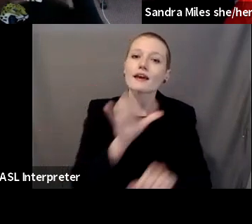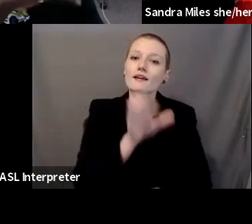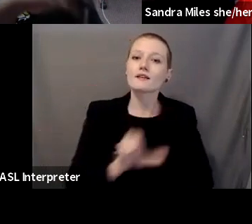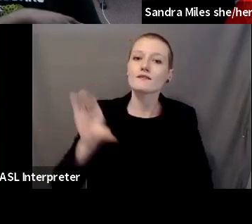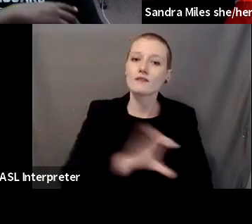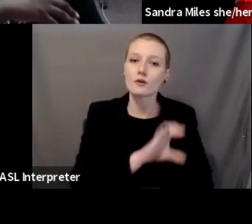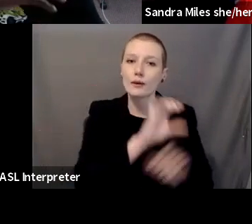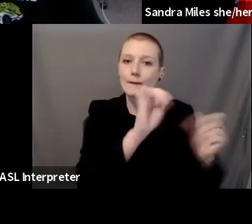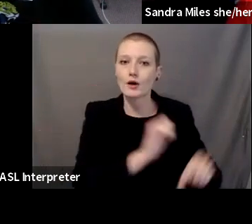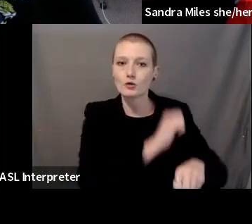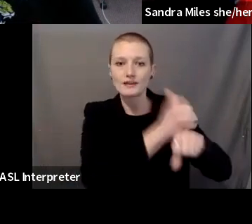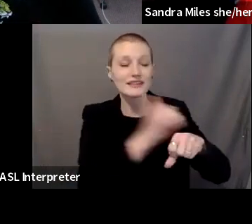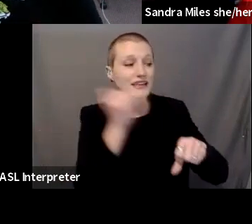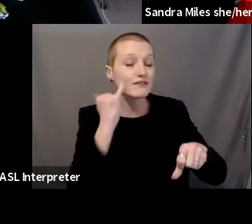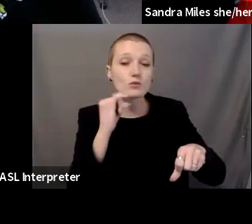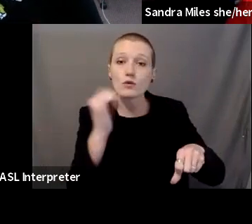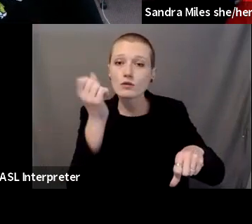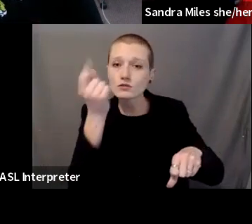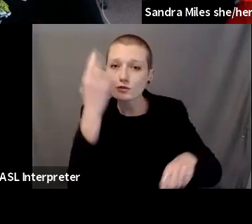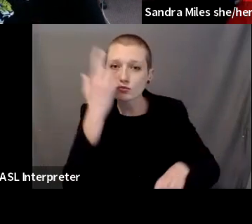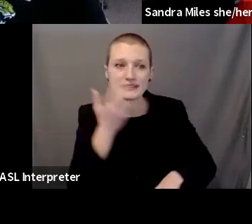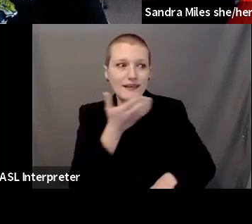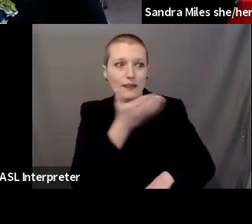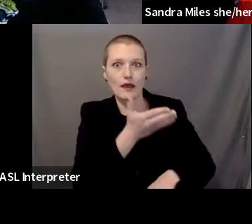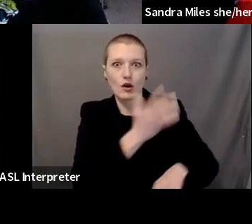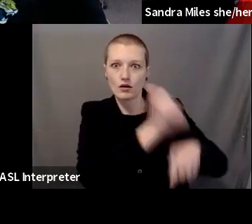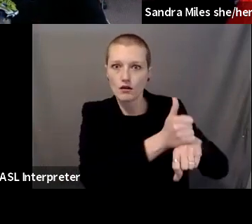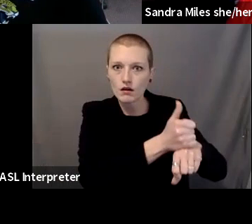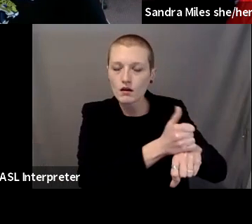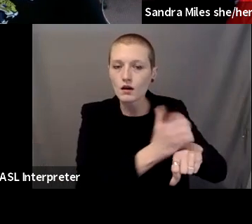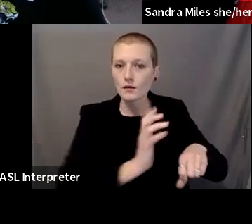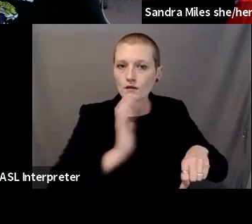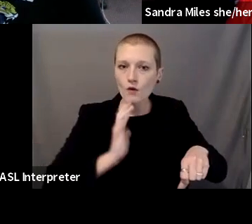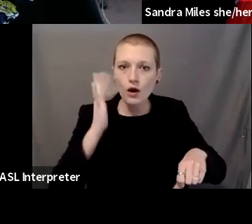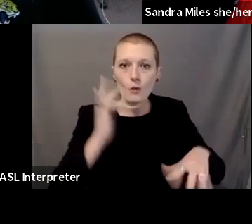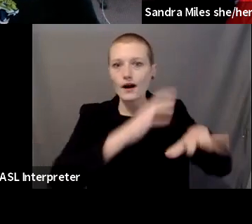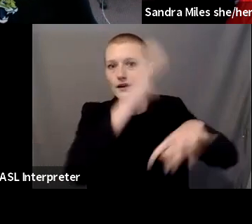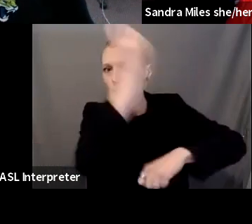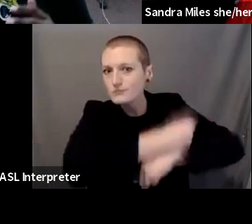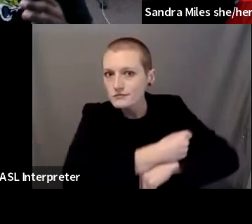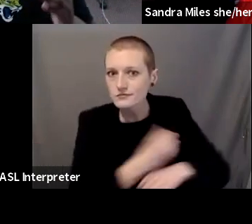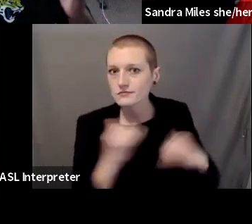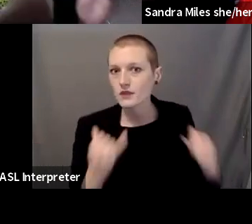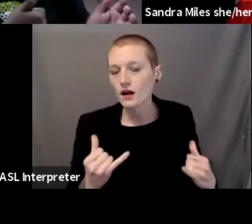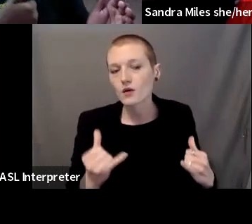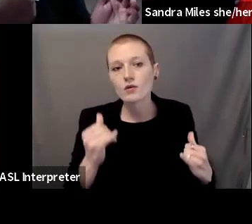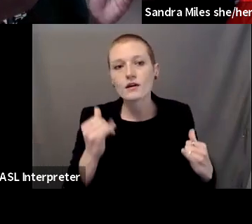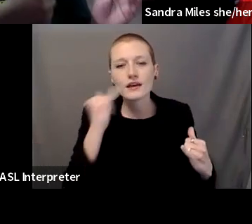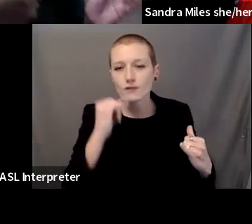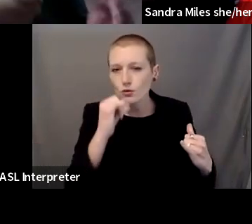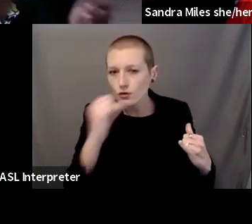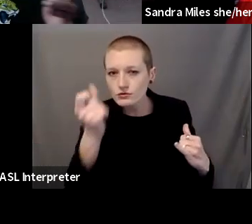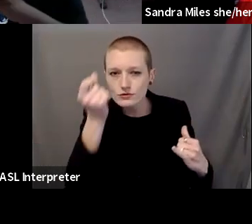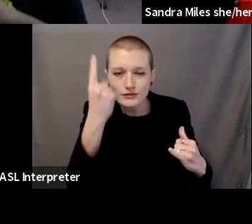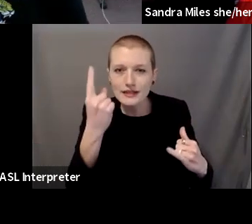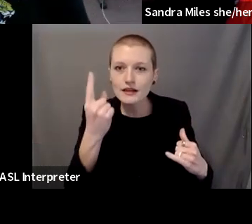these monuments were there or why they were being tore down, you're not going to understand like the past, and then that's not